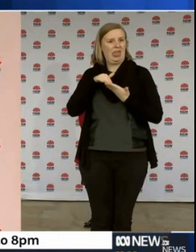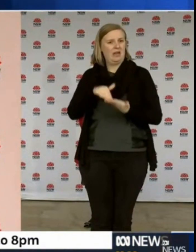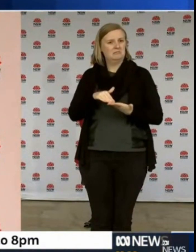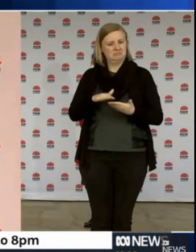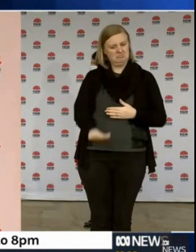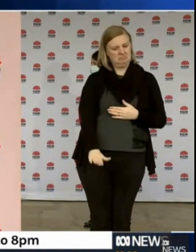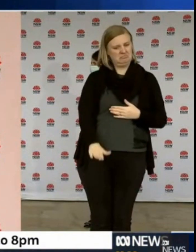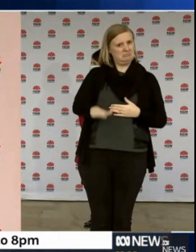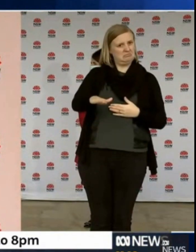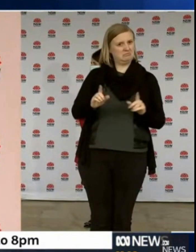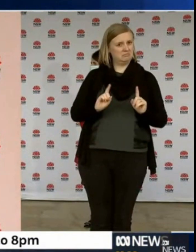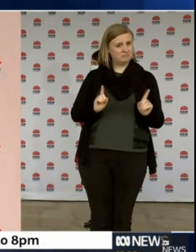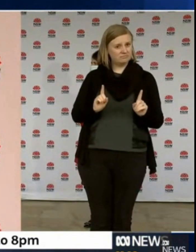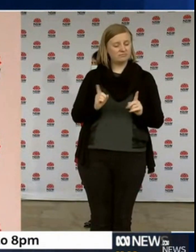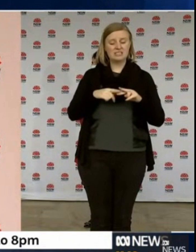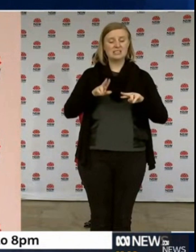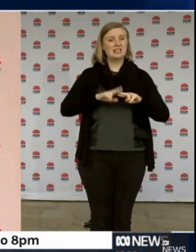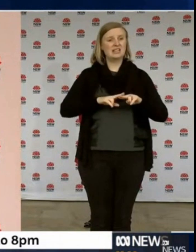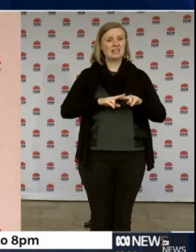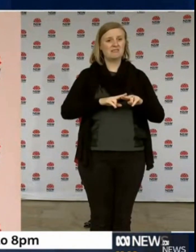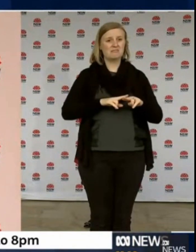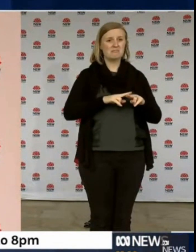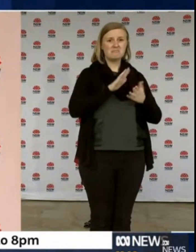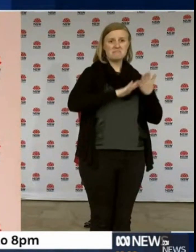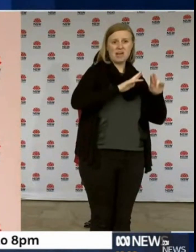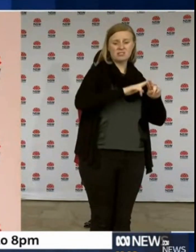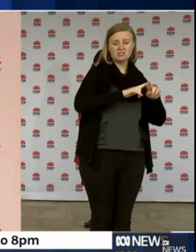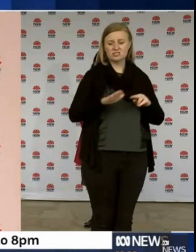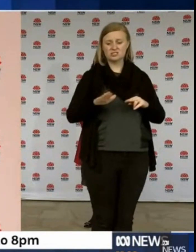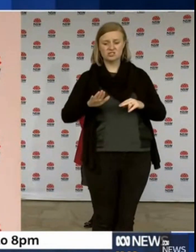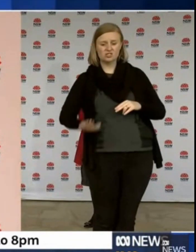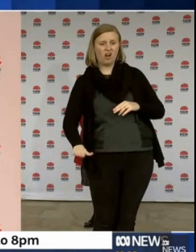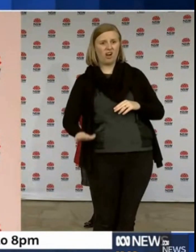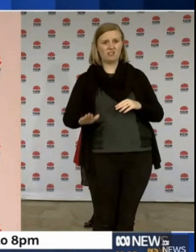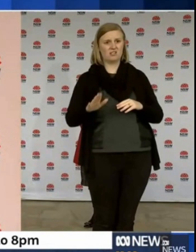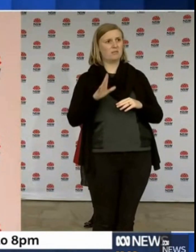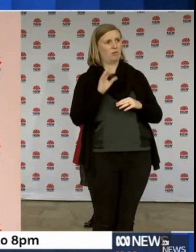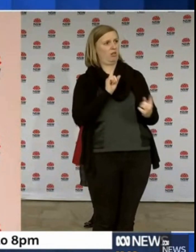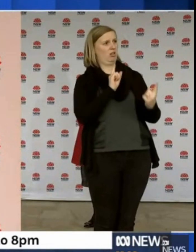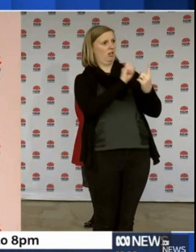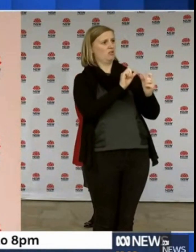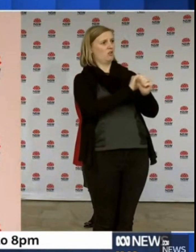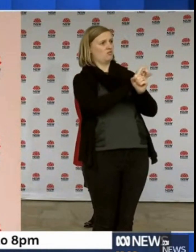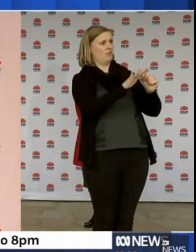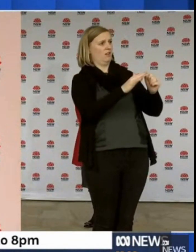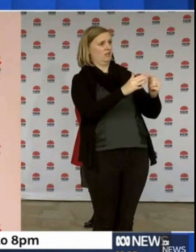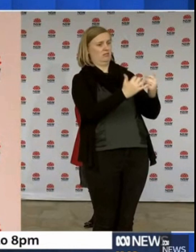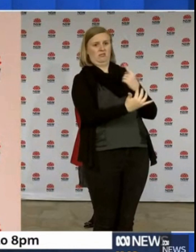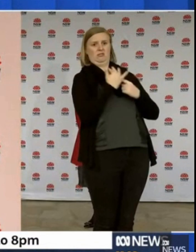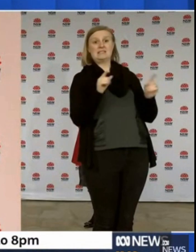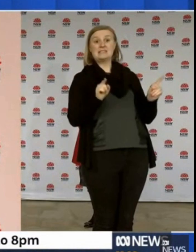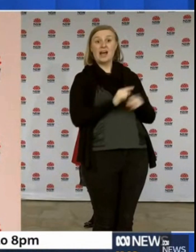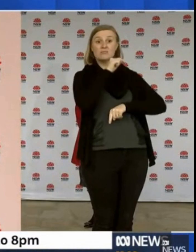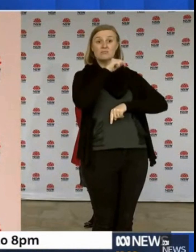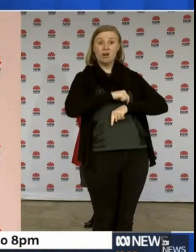are all exposed at the same time, what works for you as a family, what are the health conditions of the people that